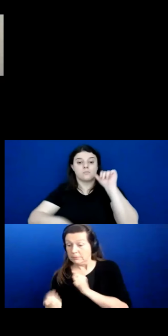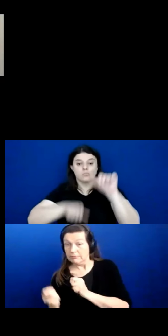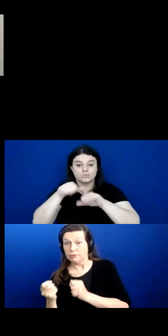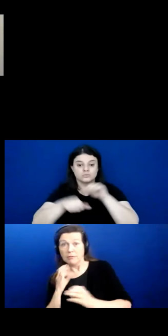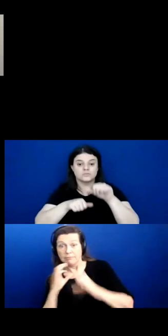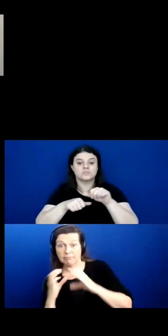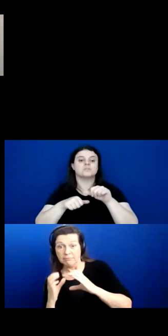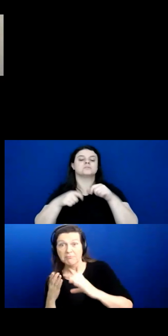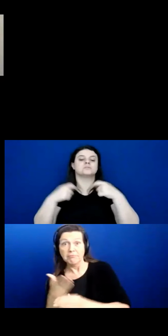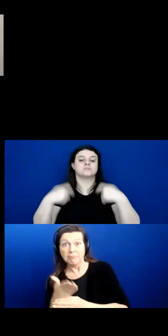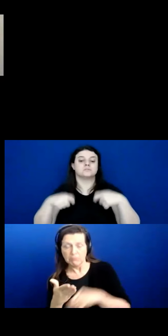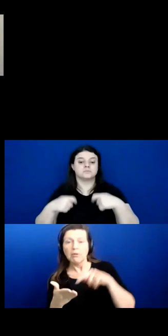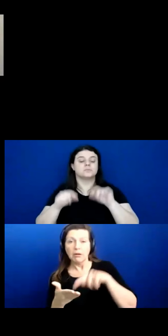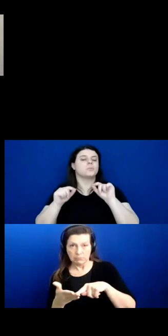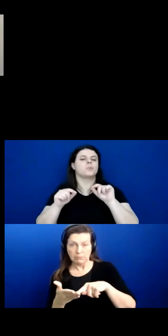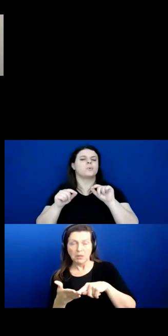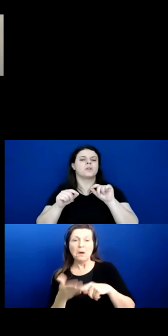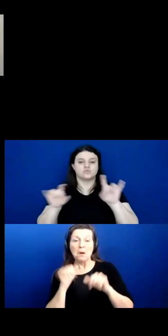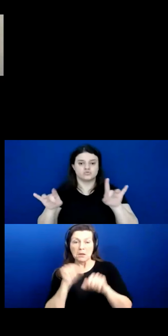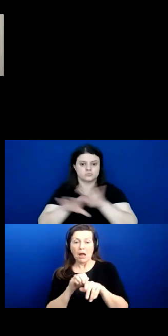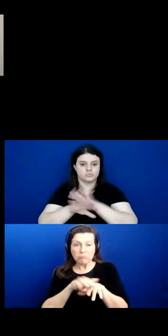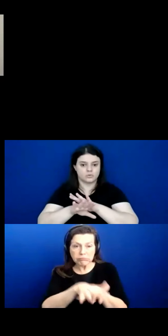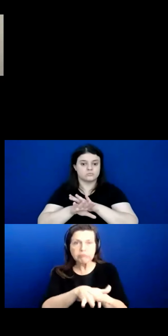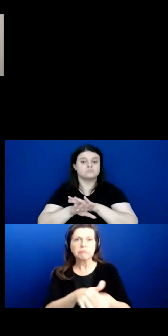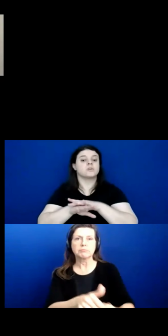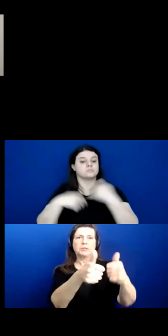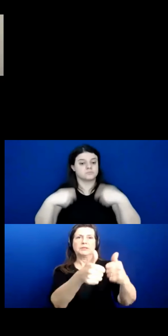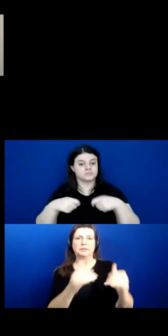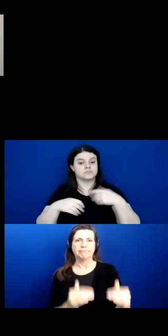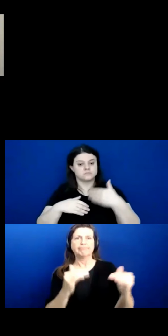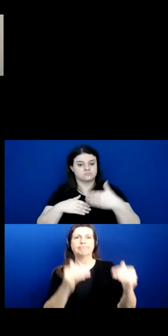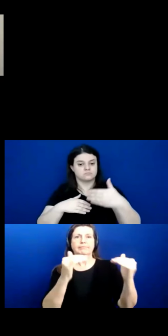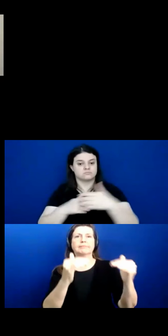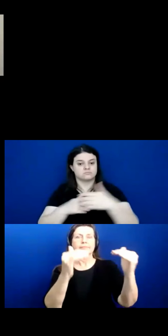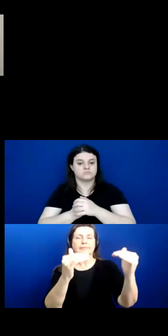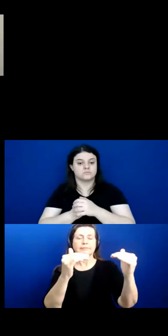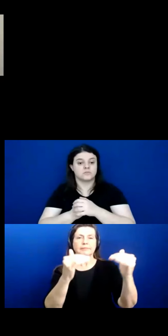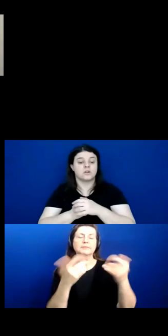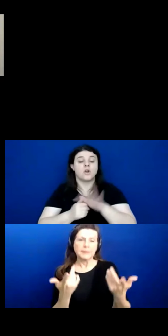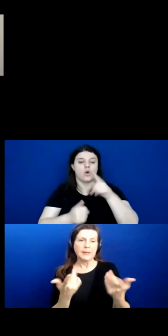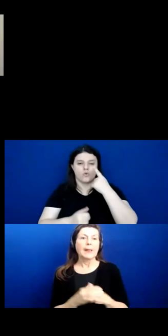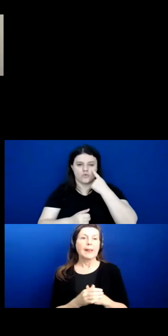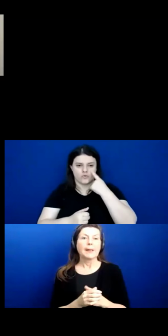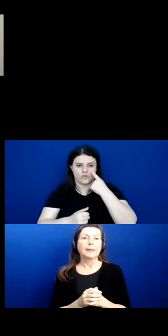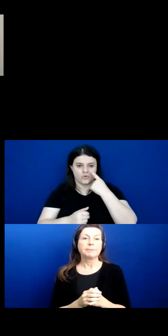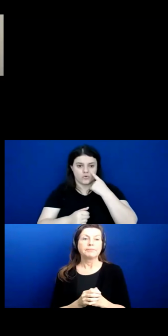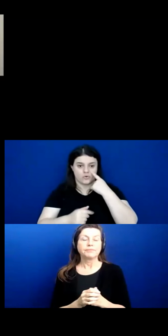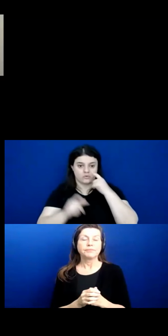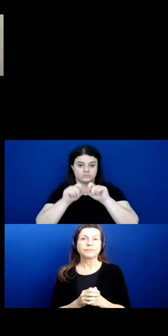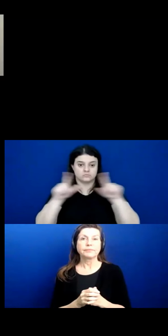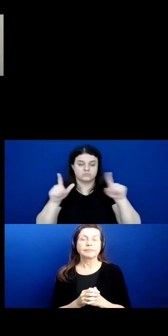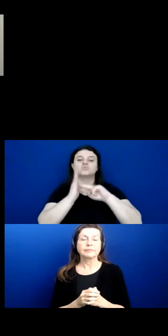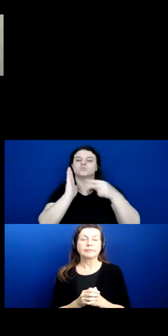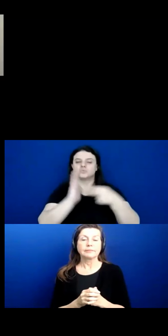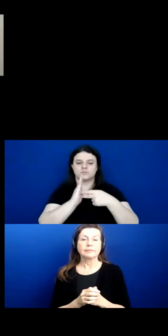the intervention has sufficient social validity. And here you see Carsten's definition